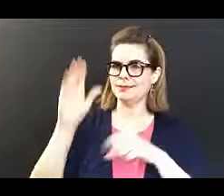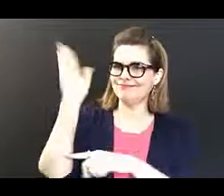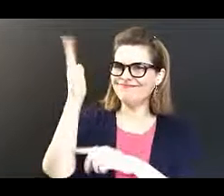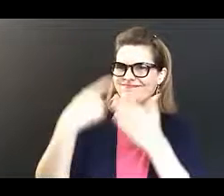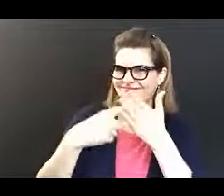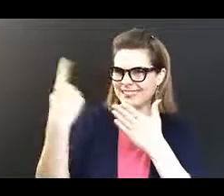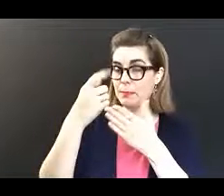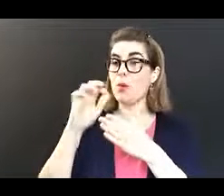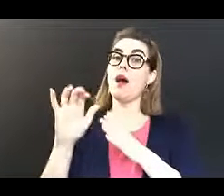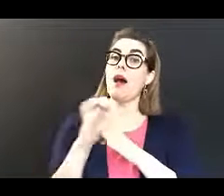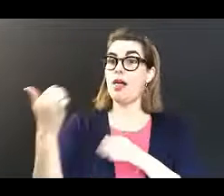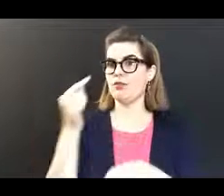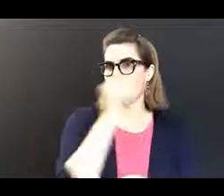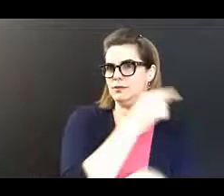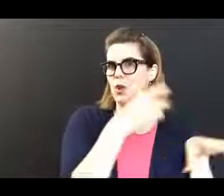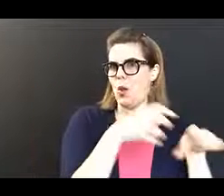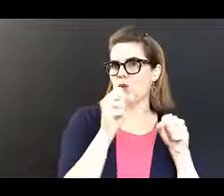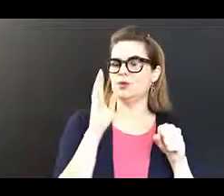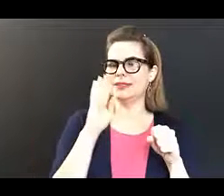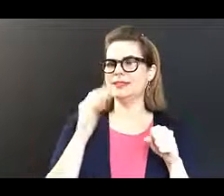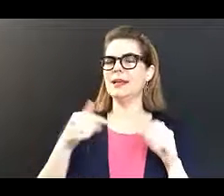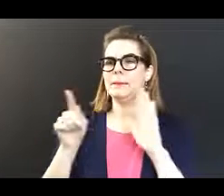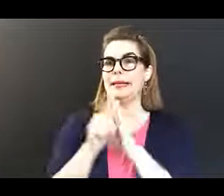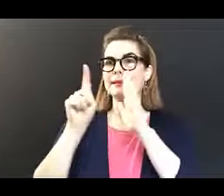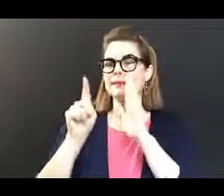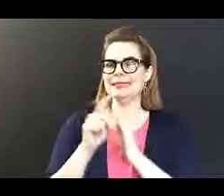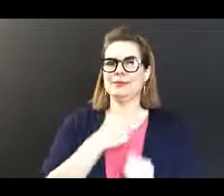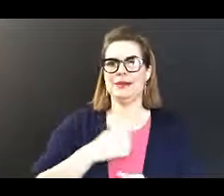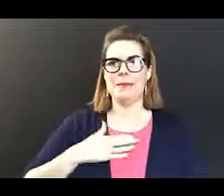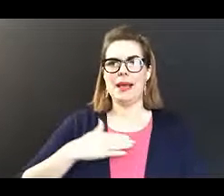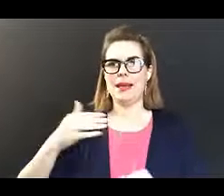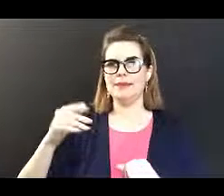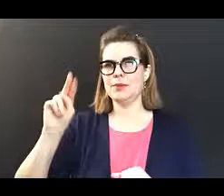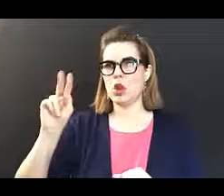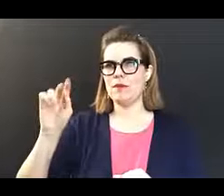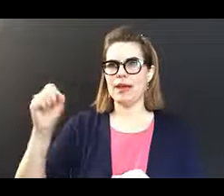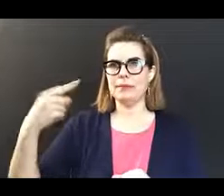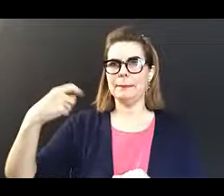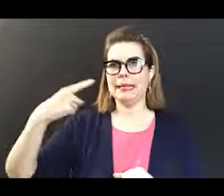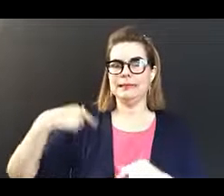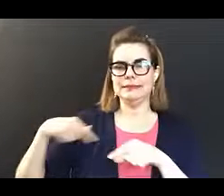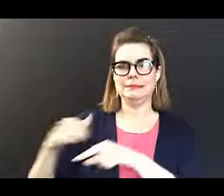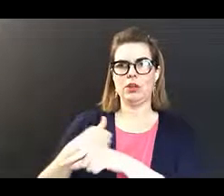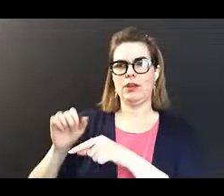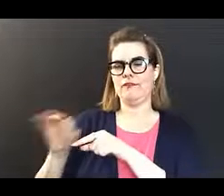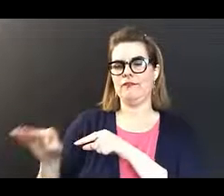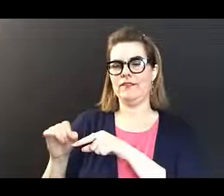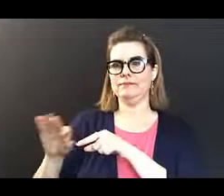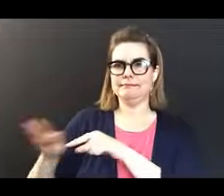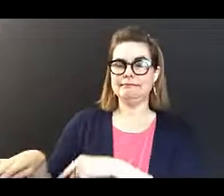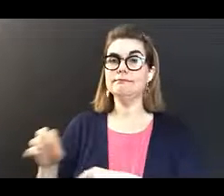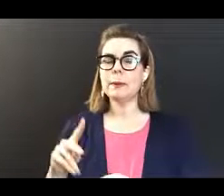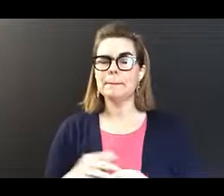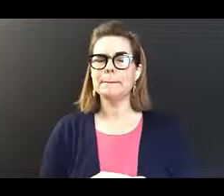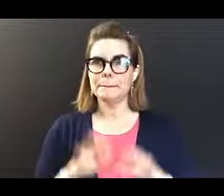Okay. Oops, sorry about that. I should have turned off my notifications. Okay, go ahead. Oops, goodness.